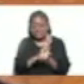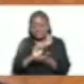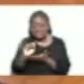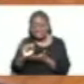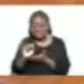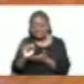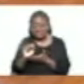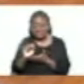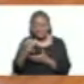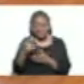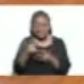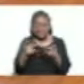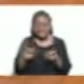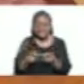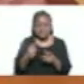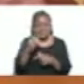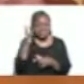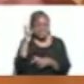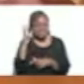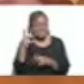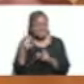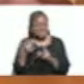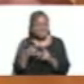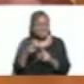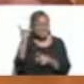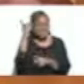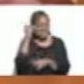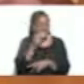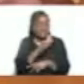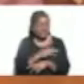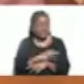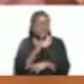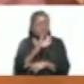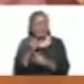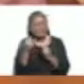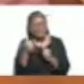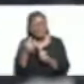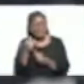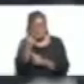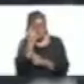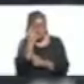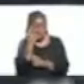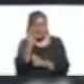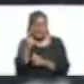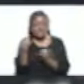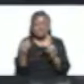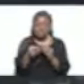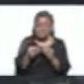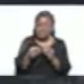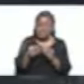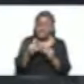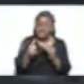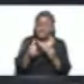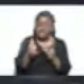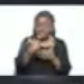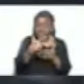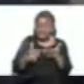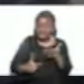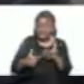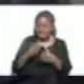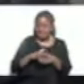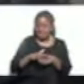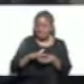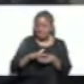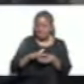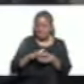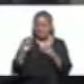Chief Clerk David Forbes speak, you quickly realize this is more than just simply a lesson on parliamentary procedures and practices. We're